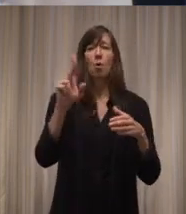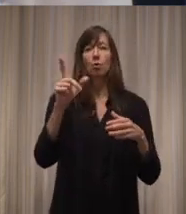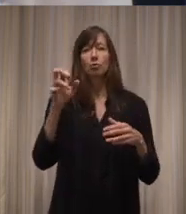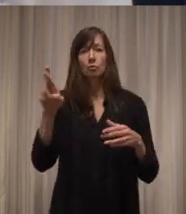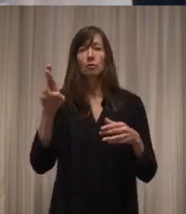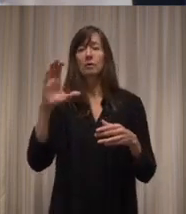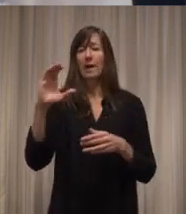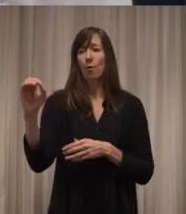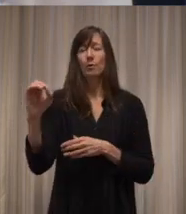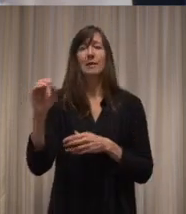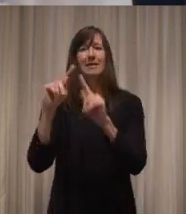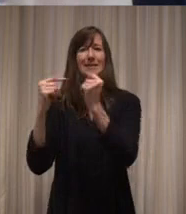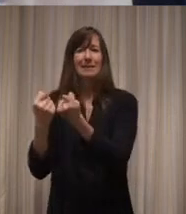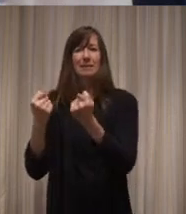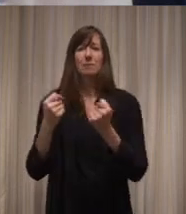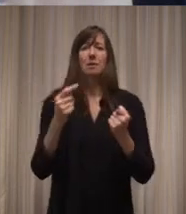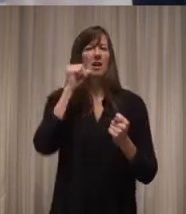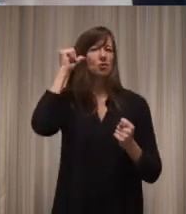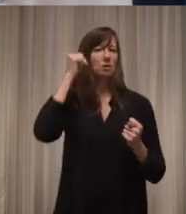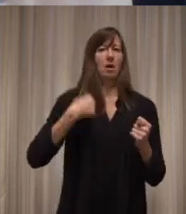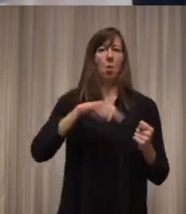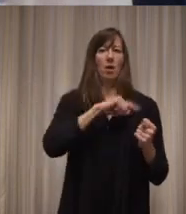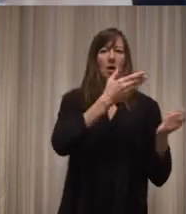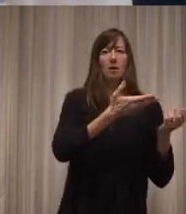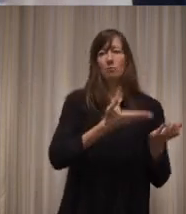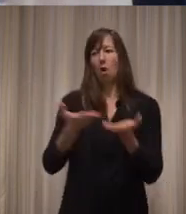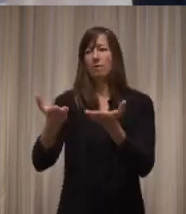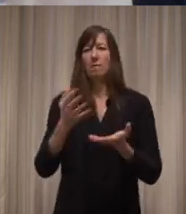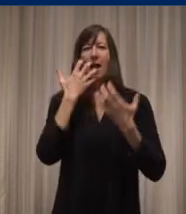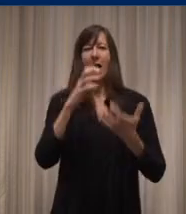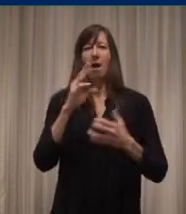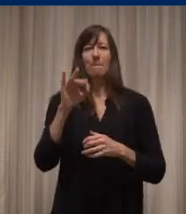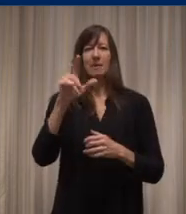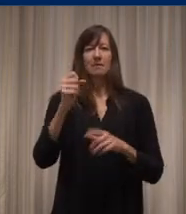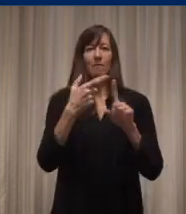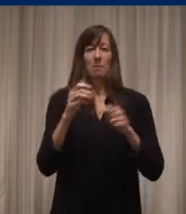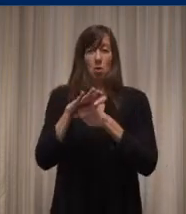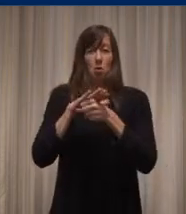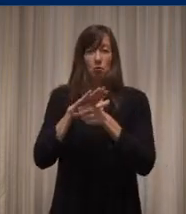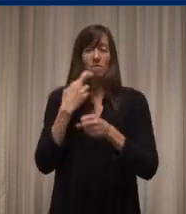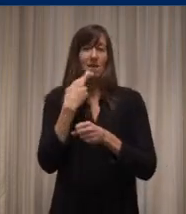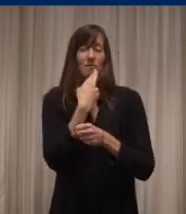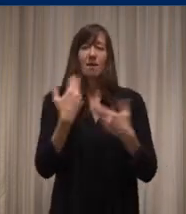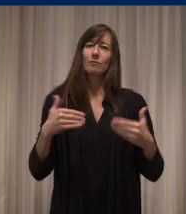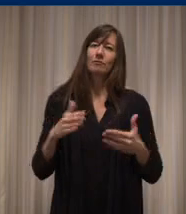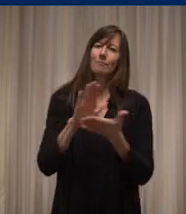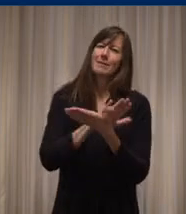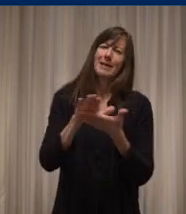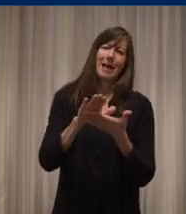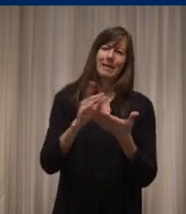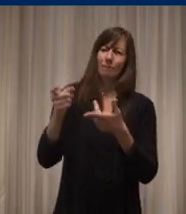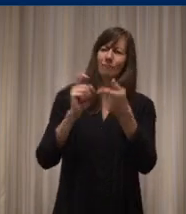bringing them some hot meals and other delicious snacks from our local restaurants, who were very generous in providing